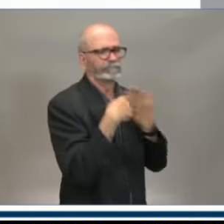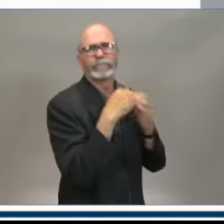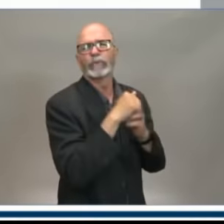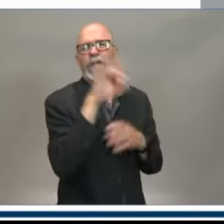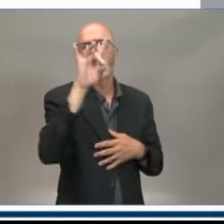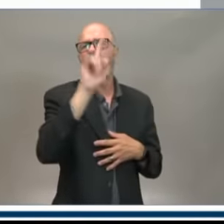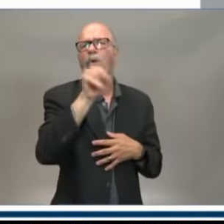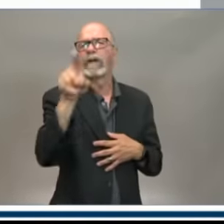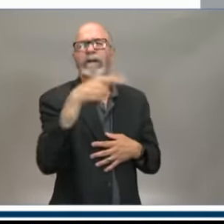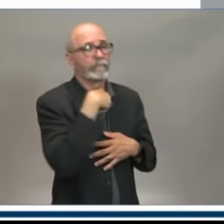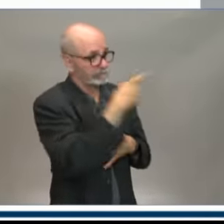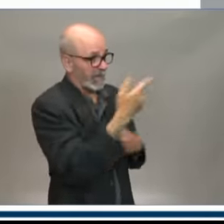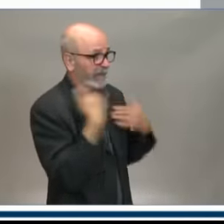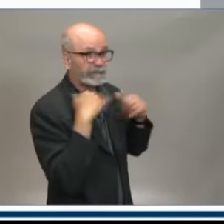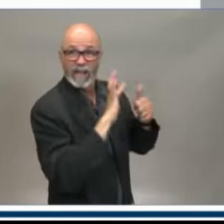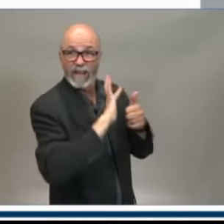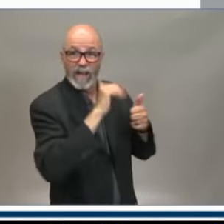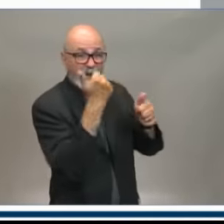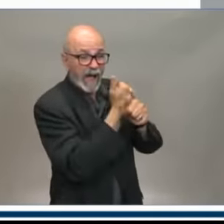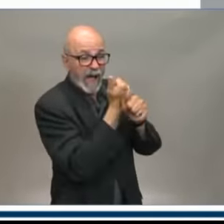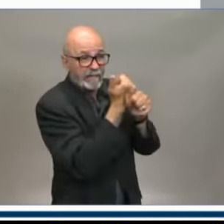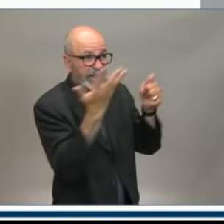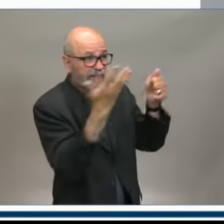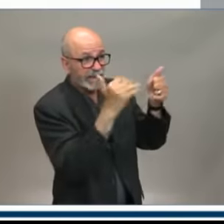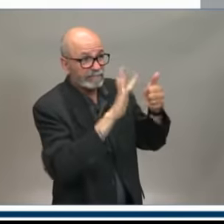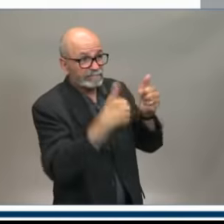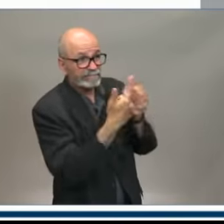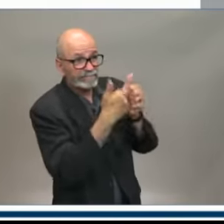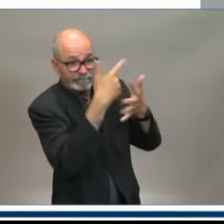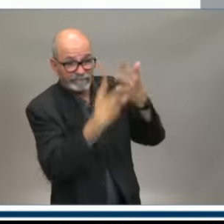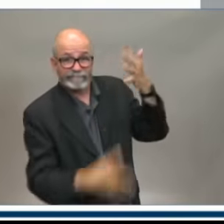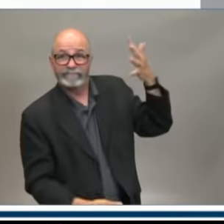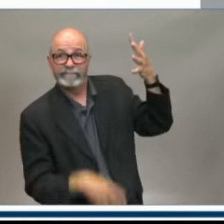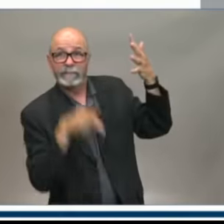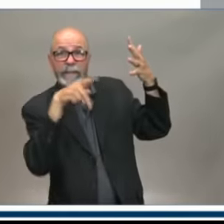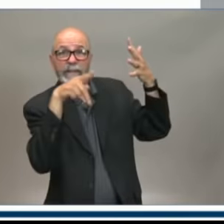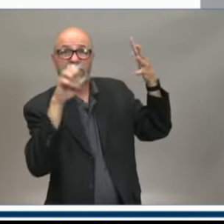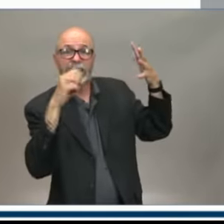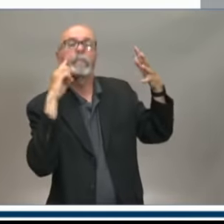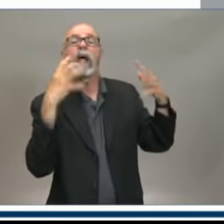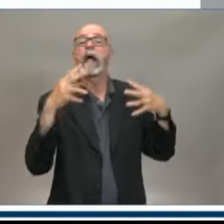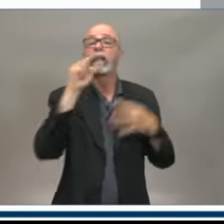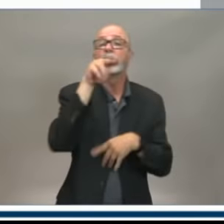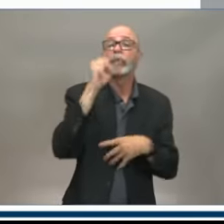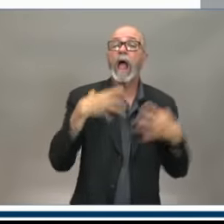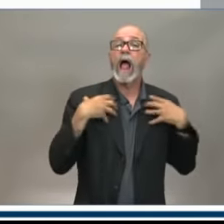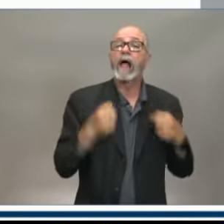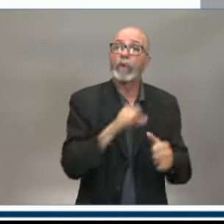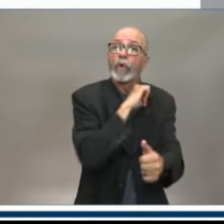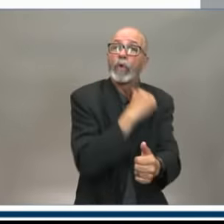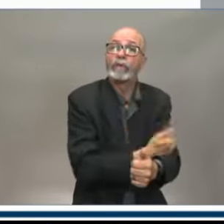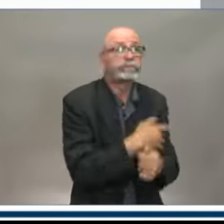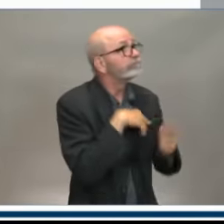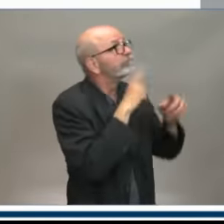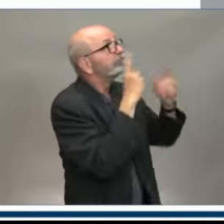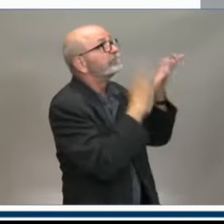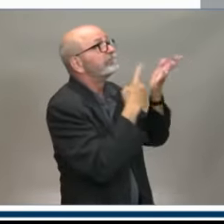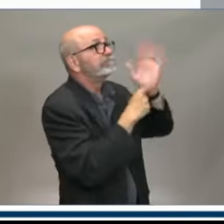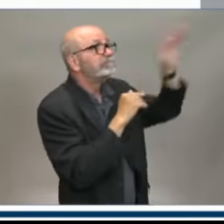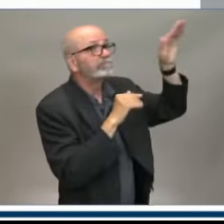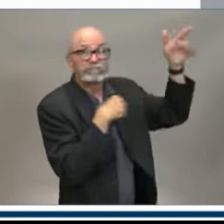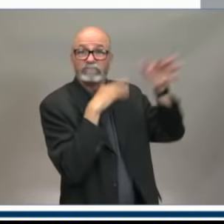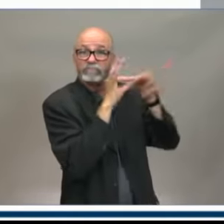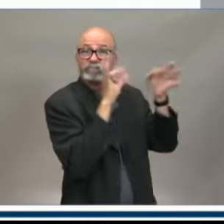capacity. We're working with the Nova Scotia Health Authority and our assessment centers, and they're comfortable with the process there, even if we see an